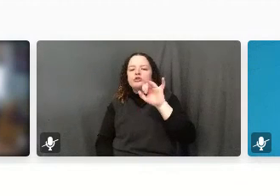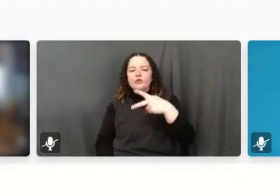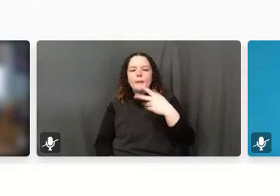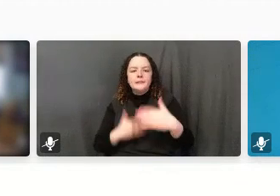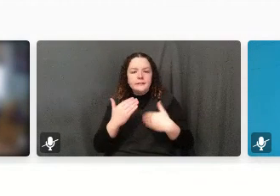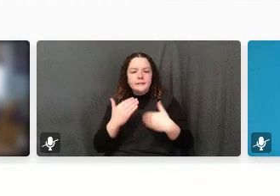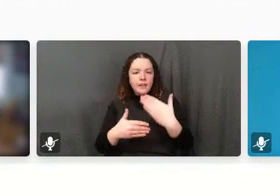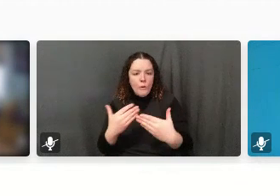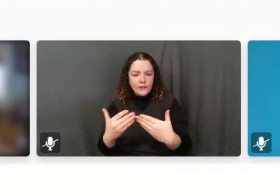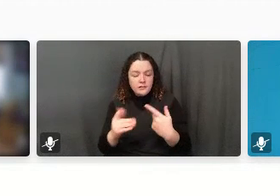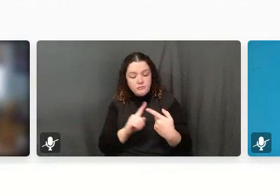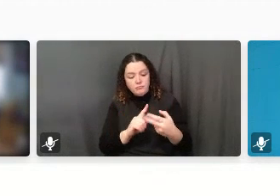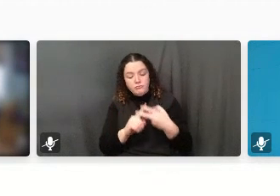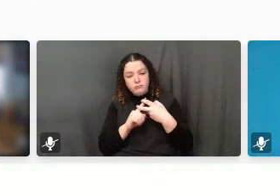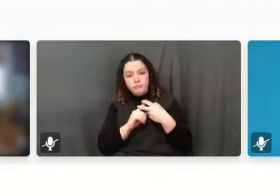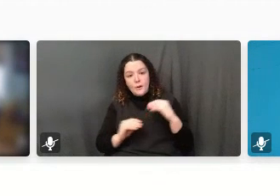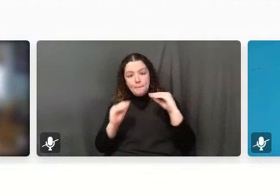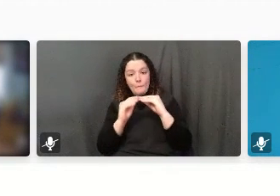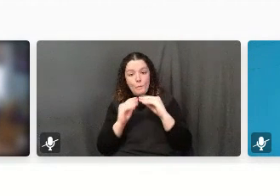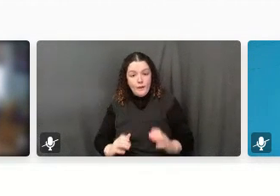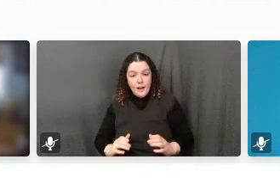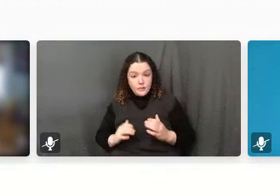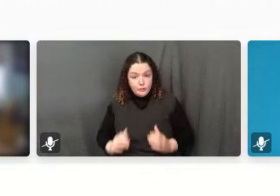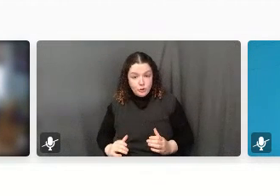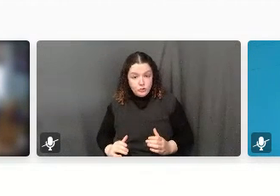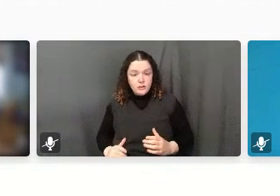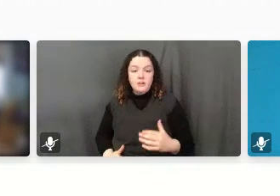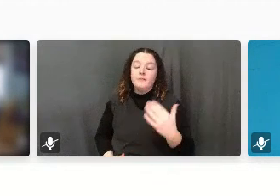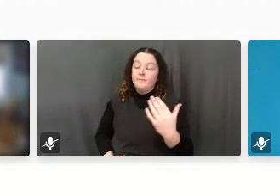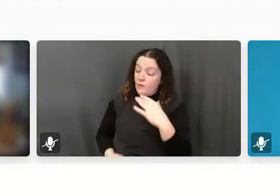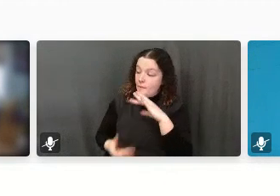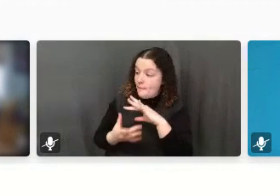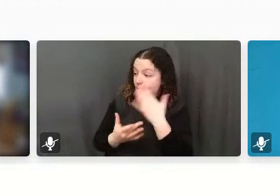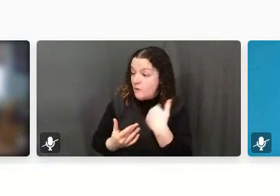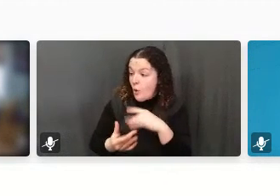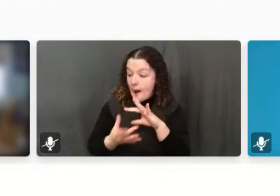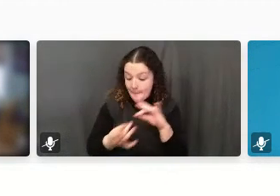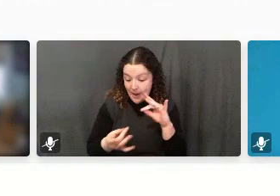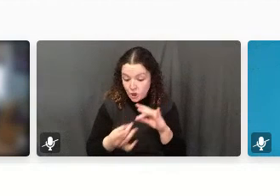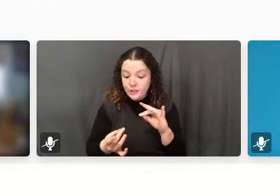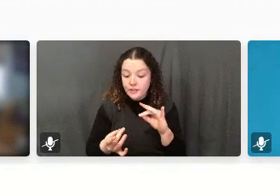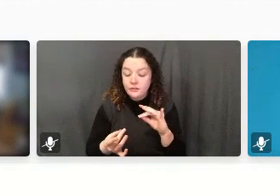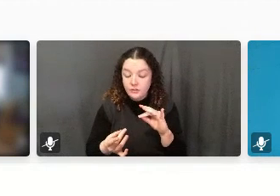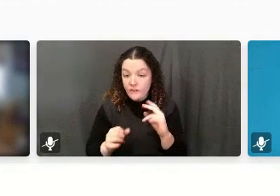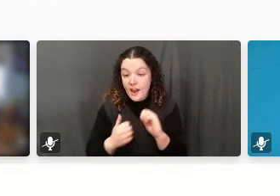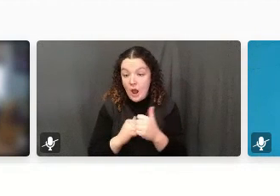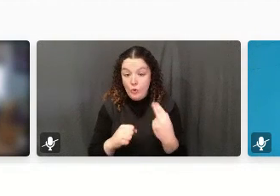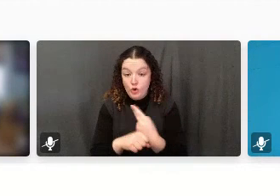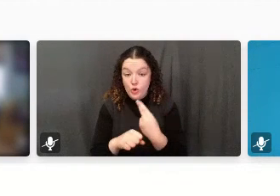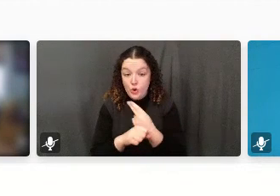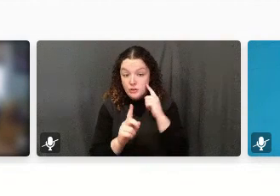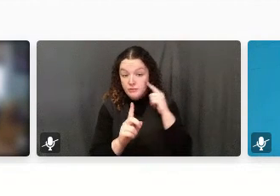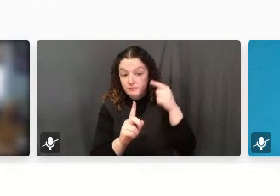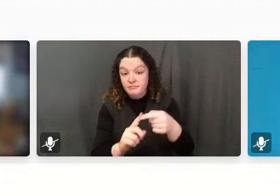Um, so, like I mentioned earlier, to let everyone under the hood of how we use our main drip sequence. So,